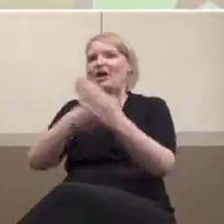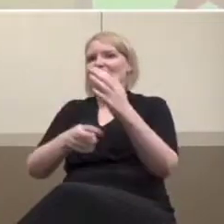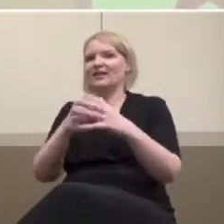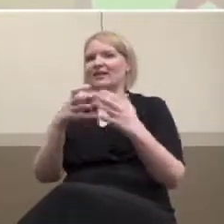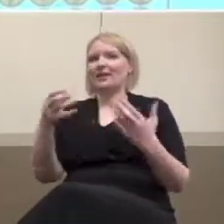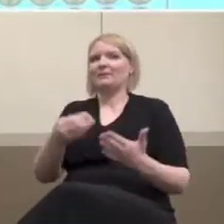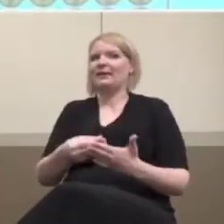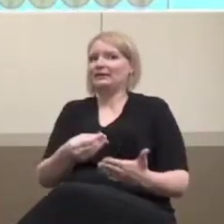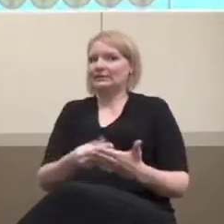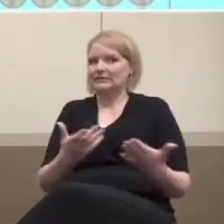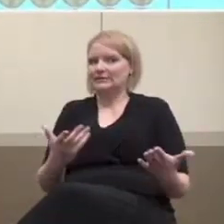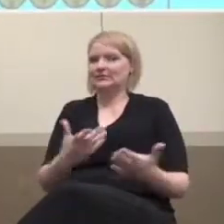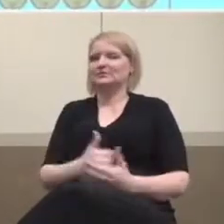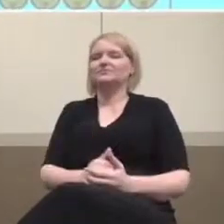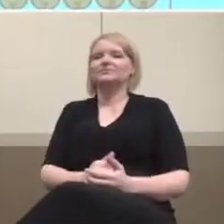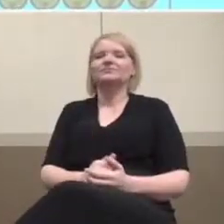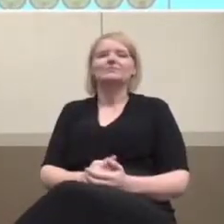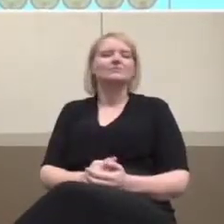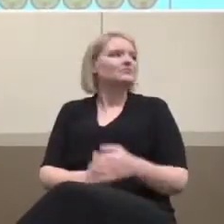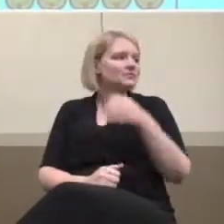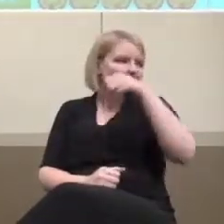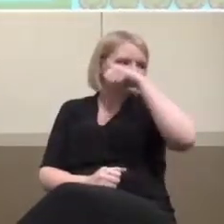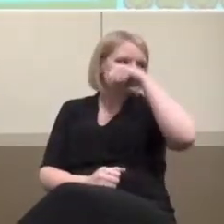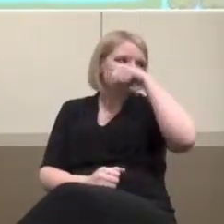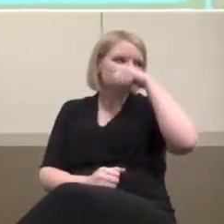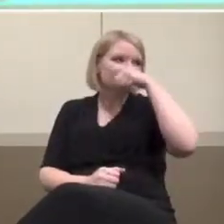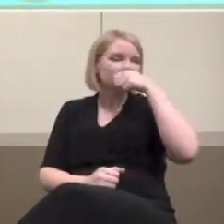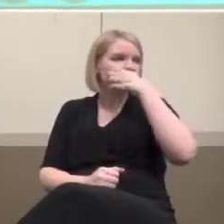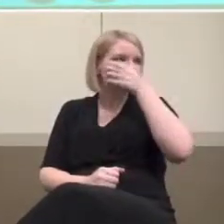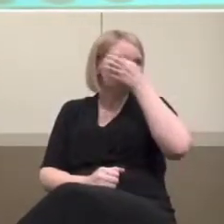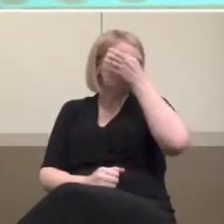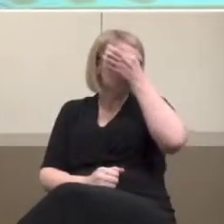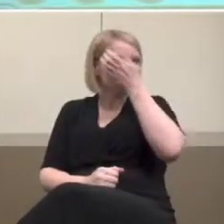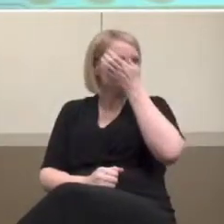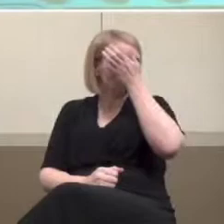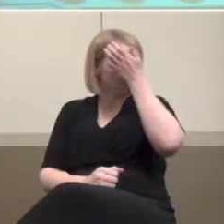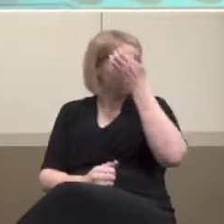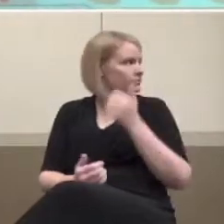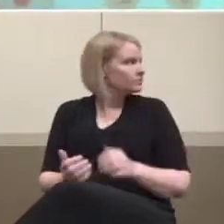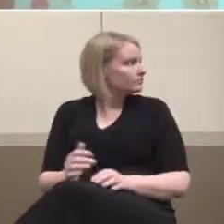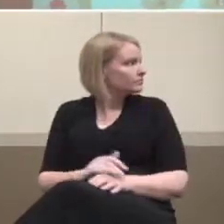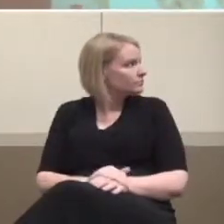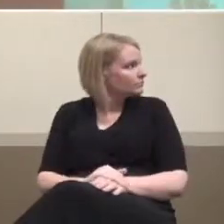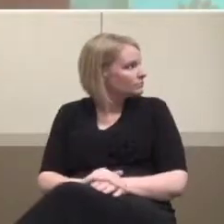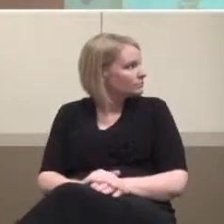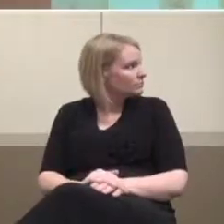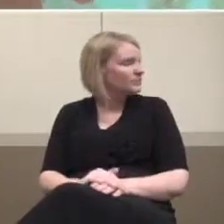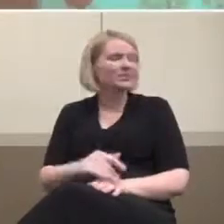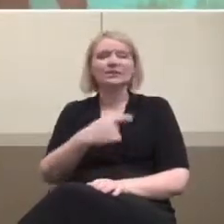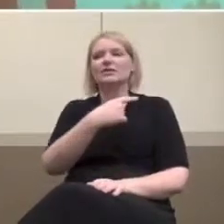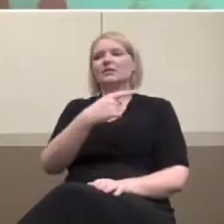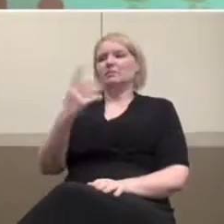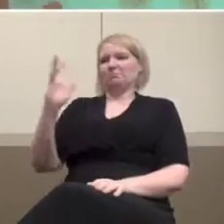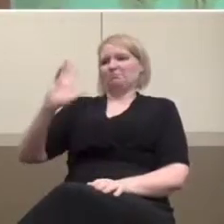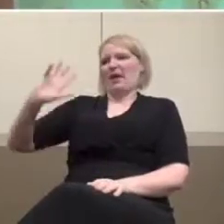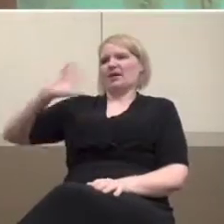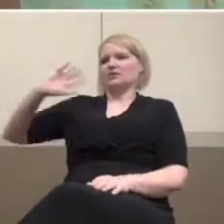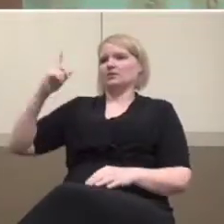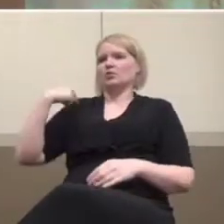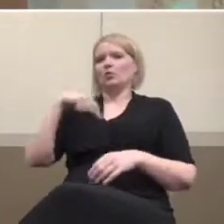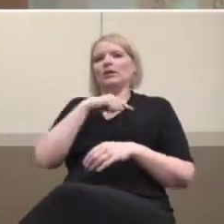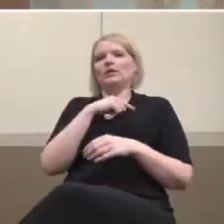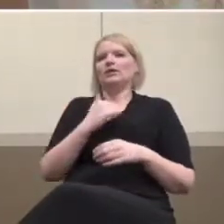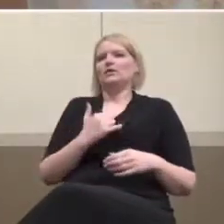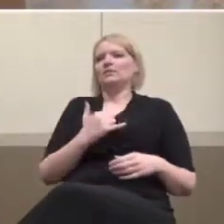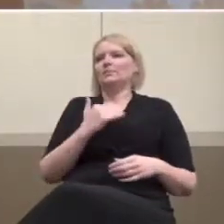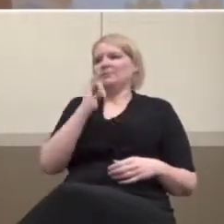money. And so these were some things we did in the past. In the past, I think we kind of made the mistake where